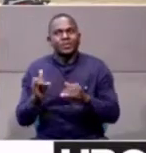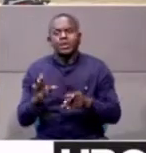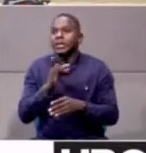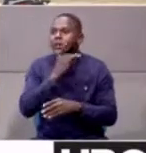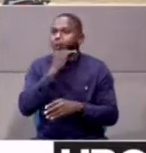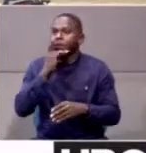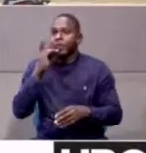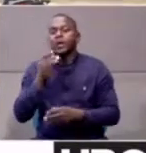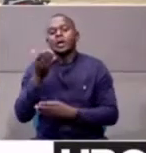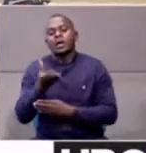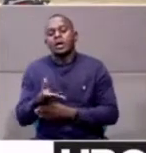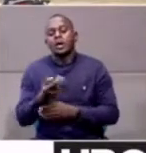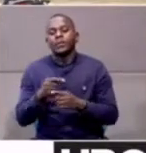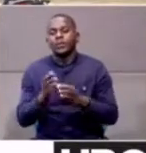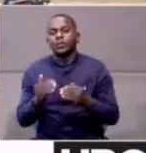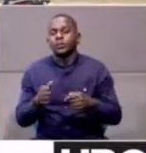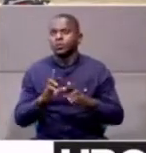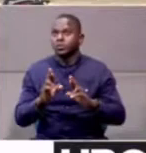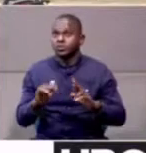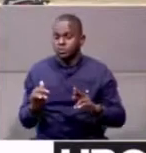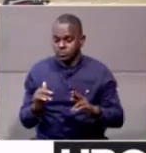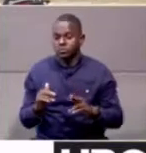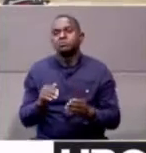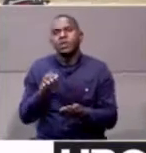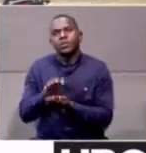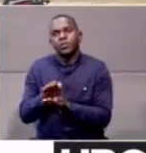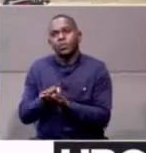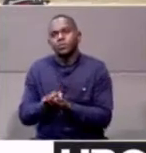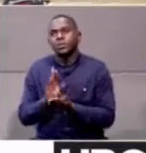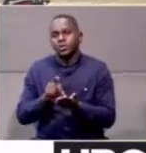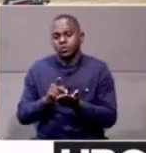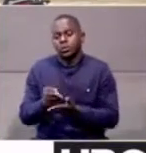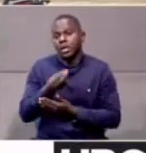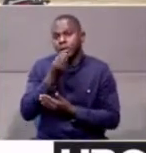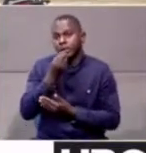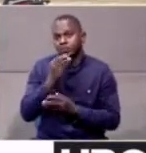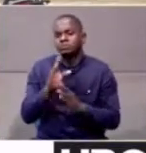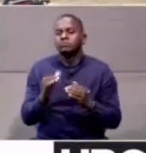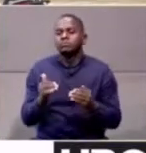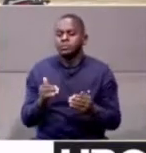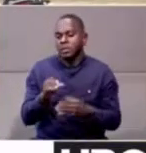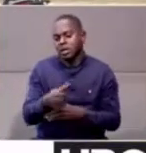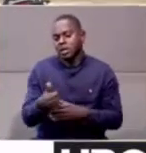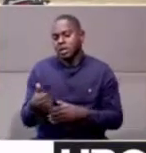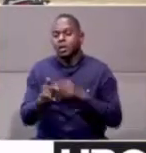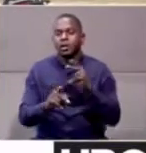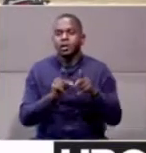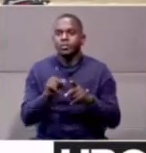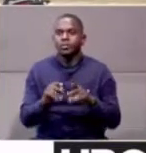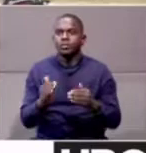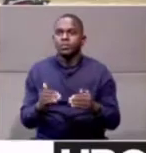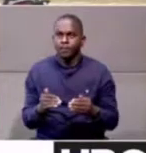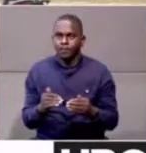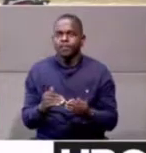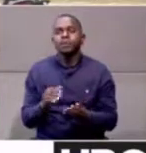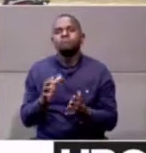that we had. But they are ready to bulk, since they are ready to buy food from other people, and then they bulk